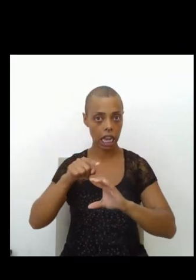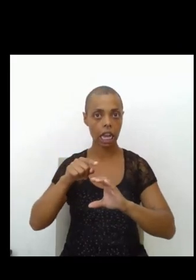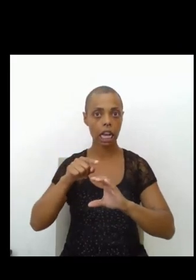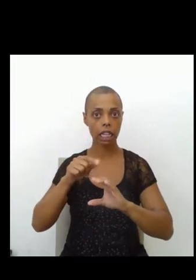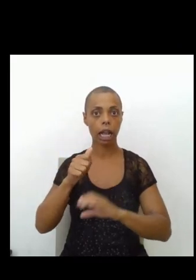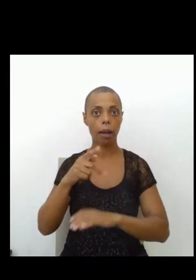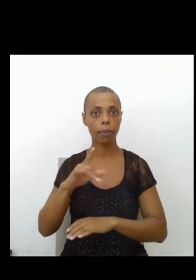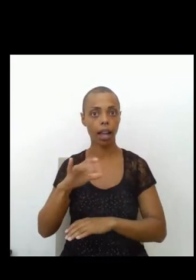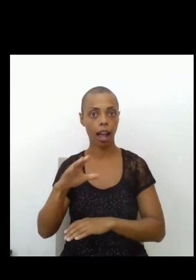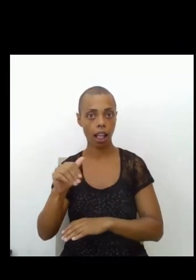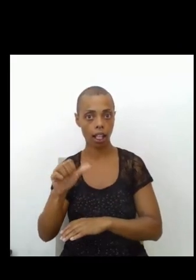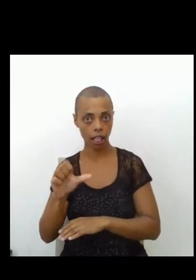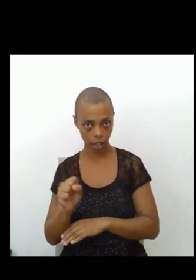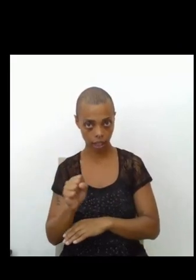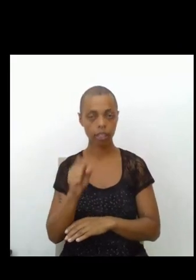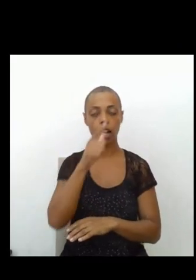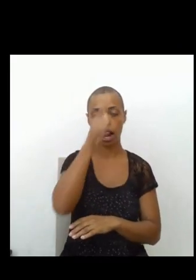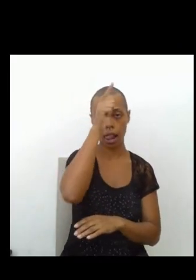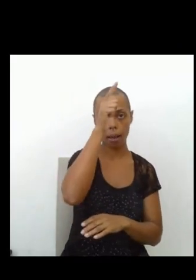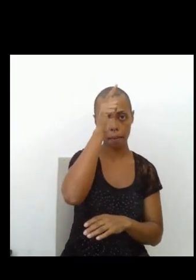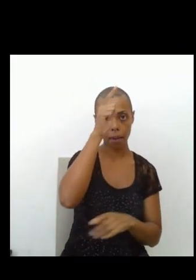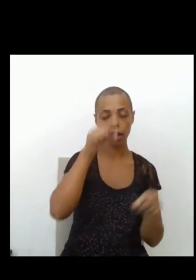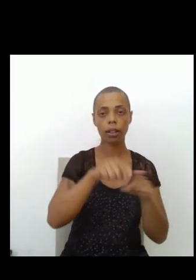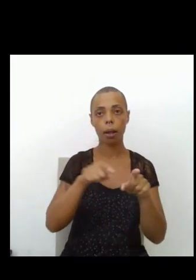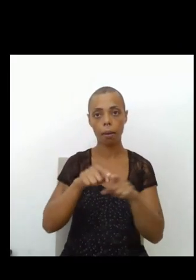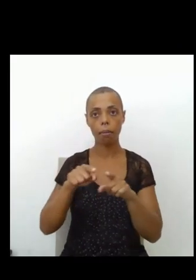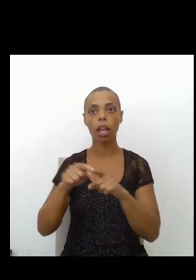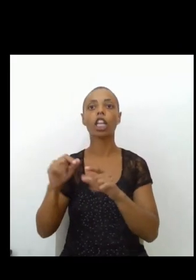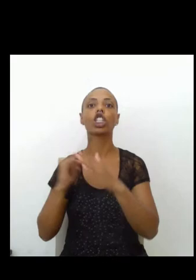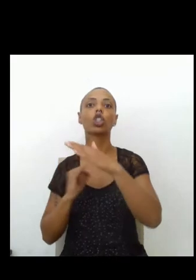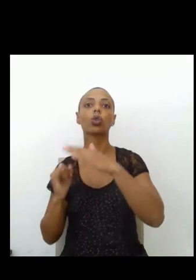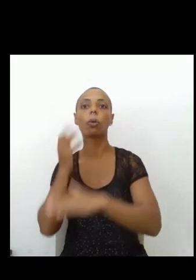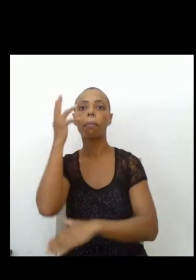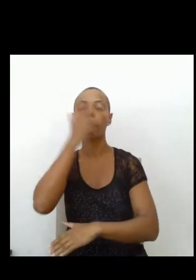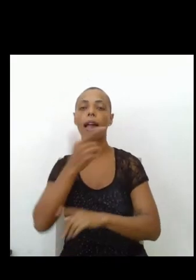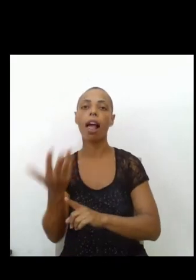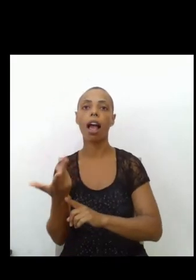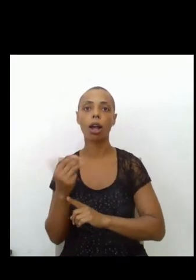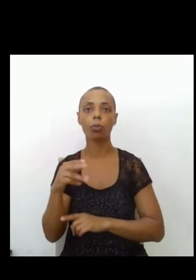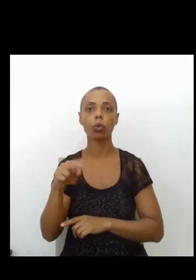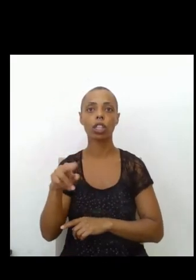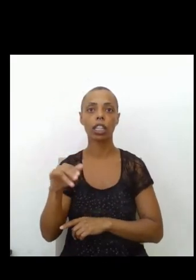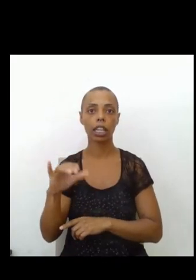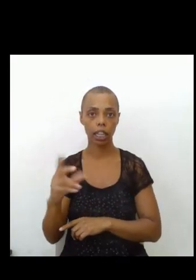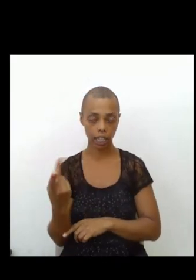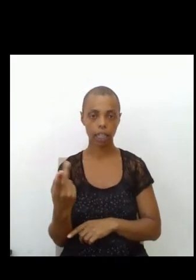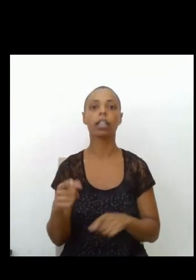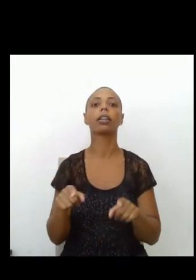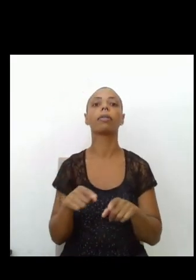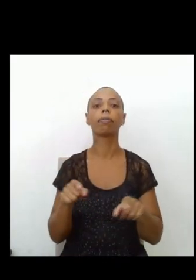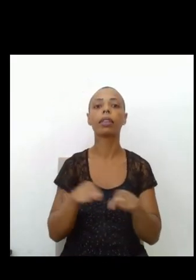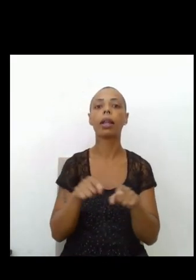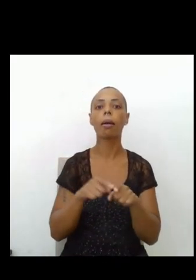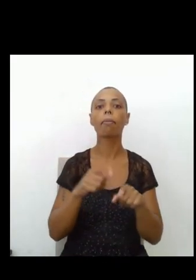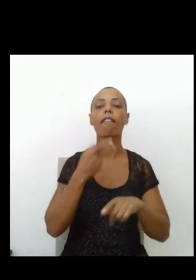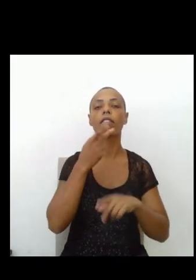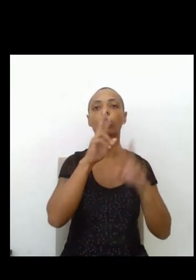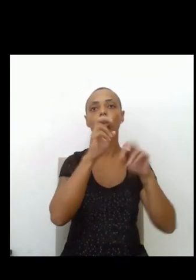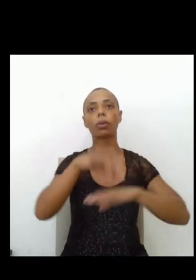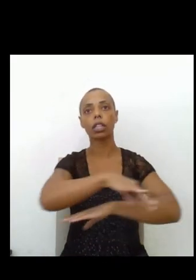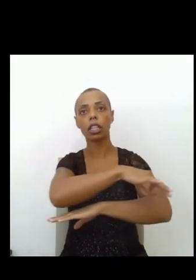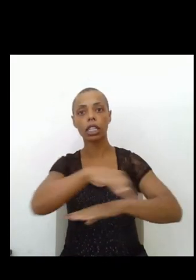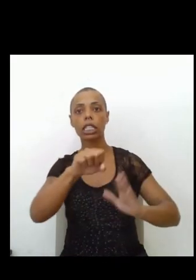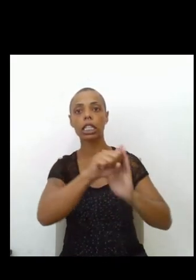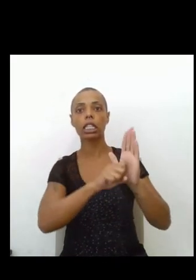and Germany and the Academy of Fine Arts in Munich Germany he researches and publishes on 19th and 20th